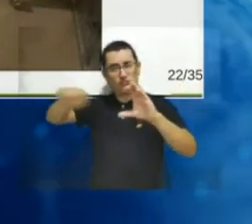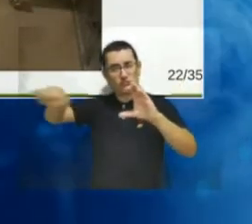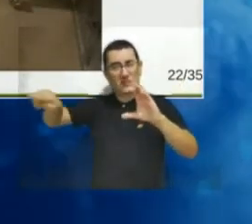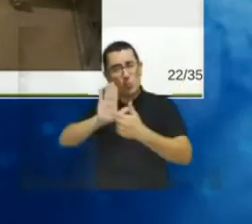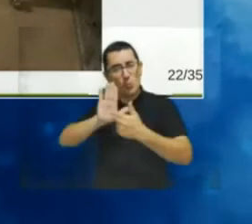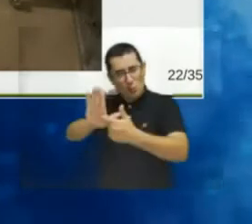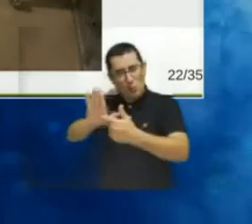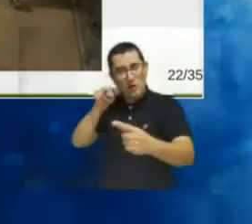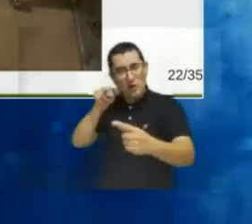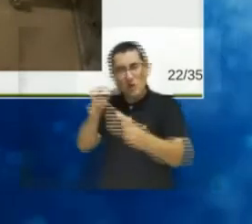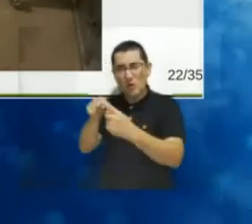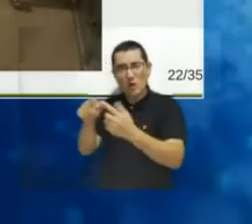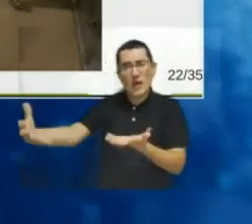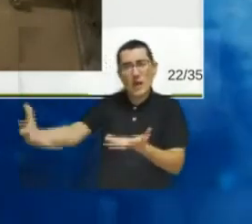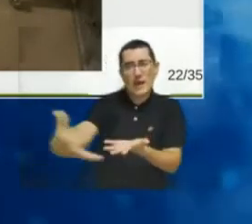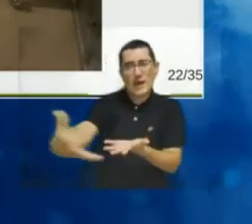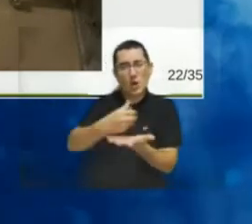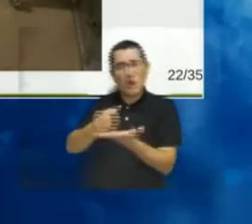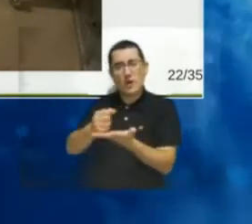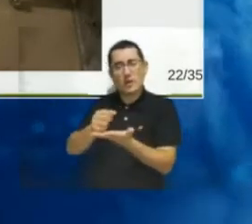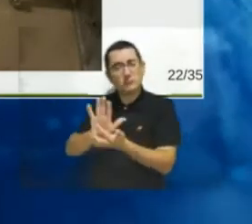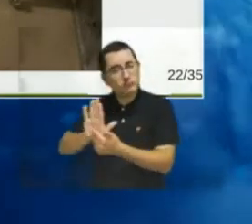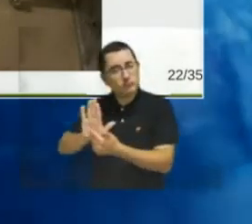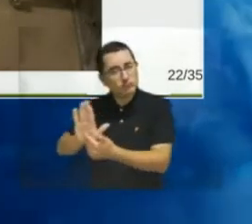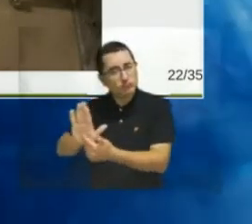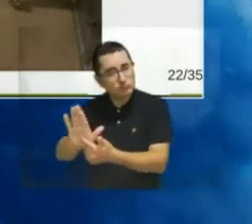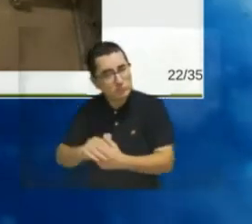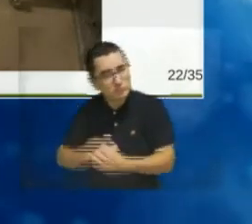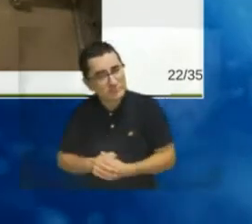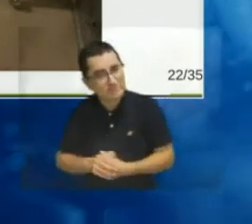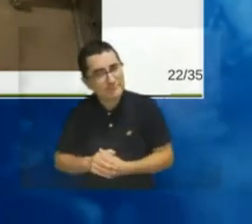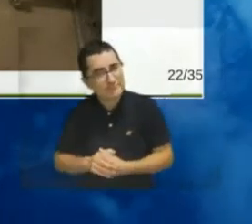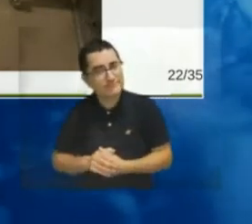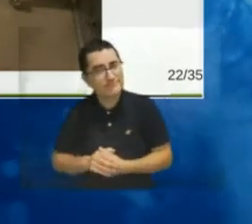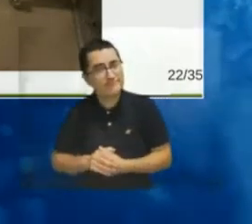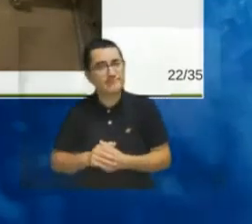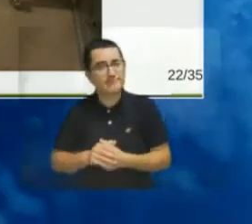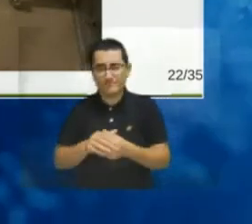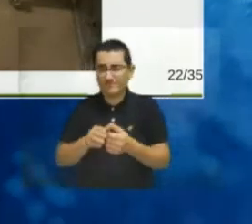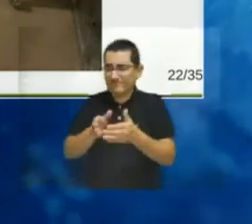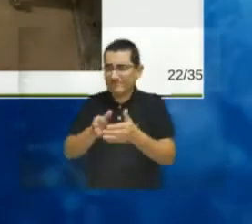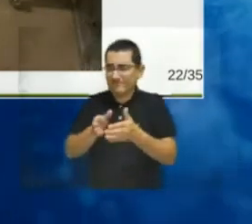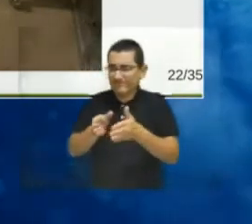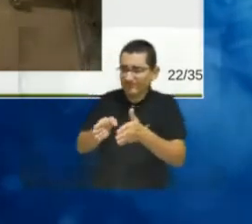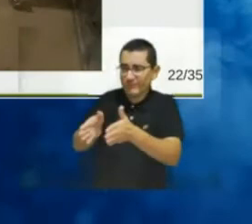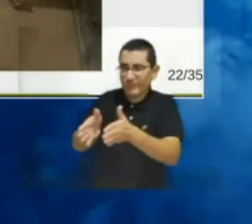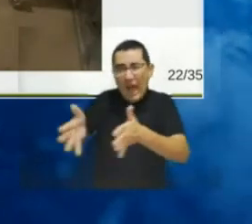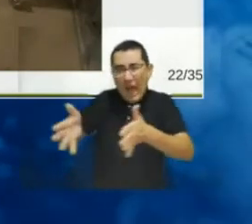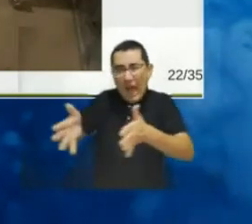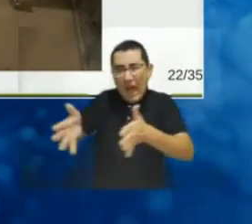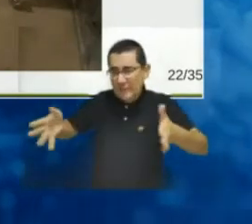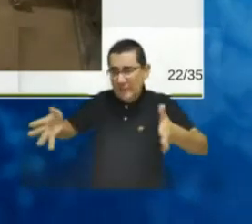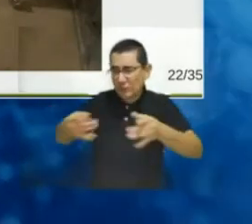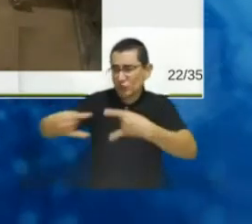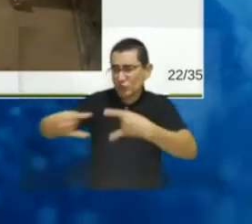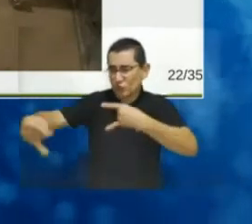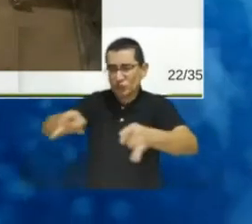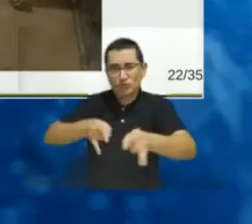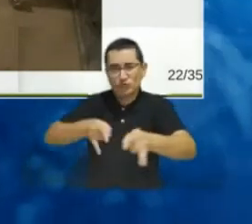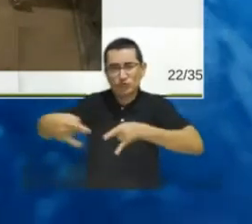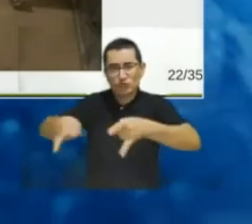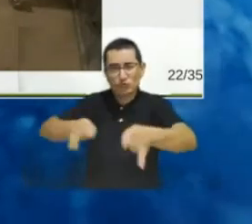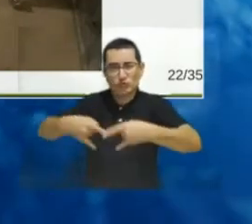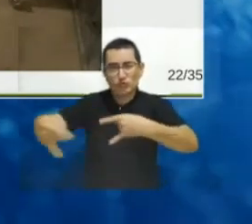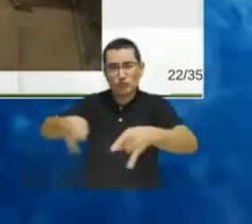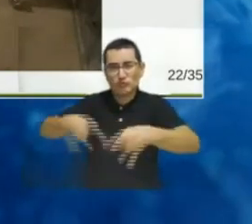and then we have here of the sweep of this ones of broadband that we have here operating in one